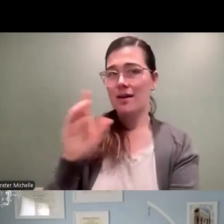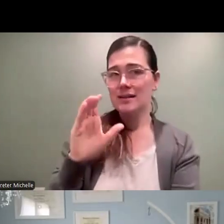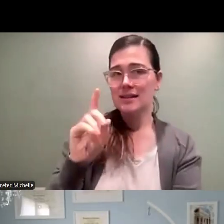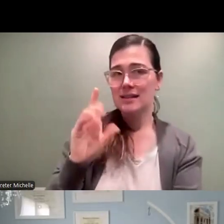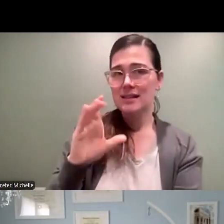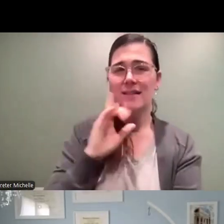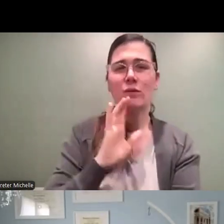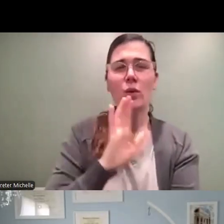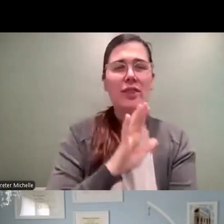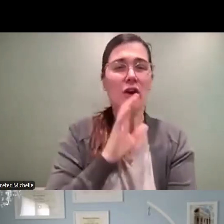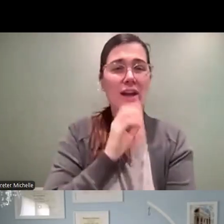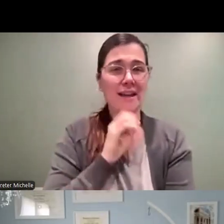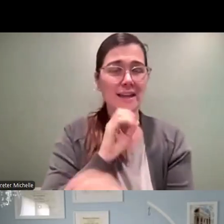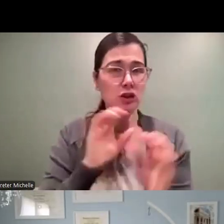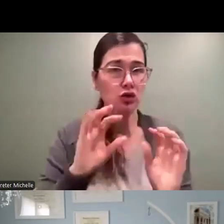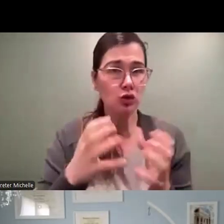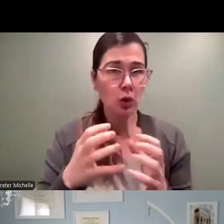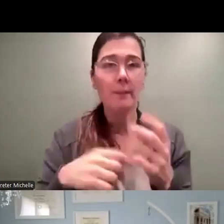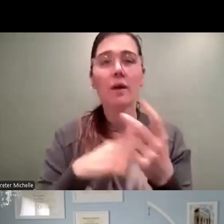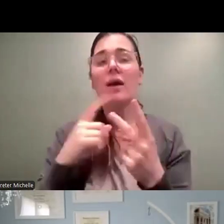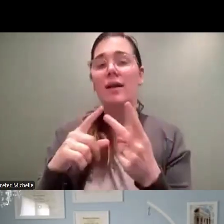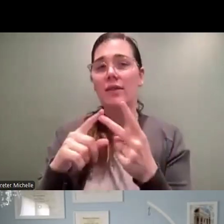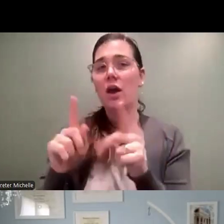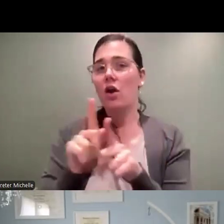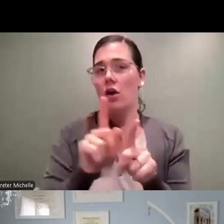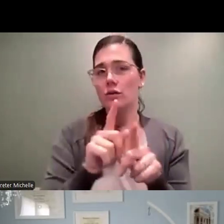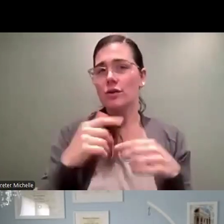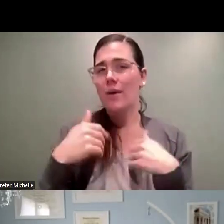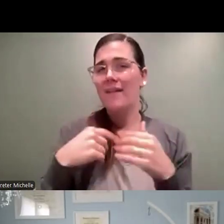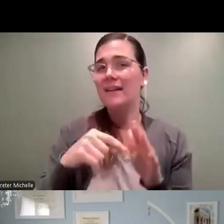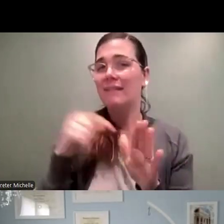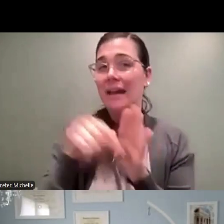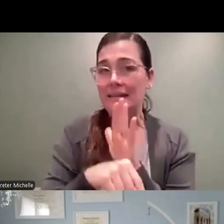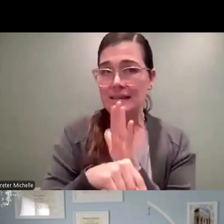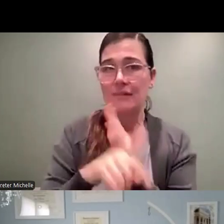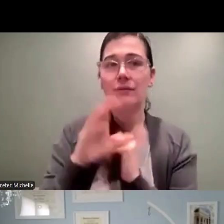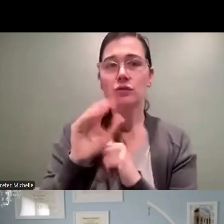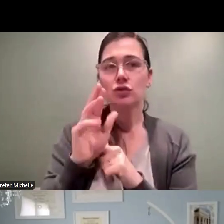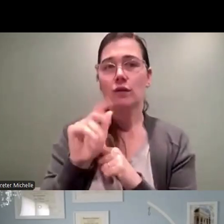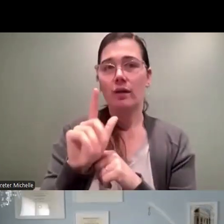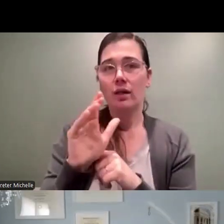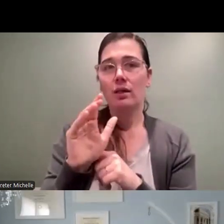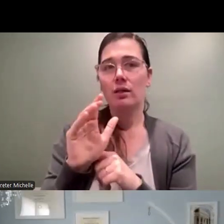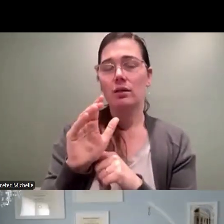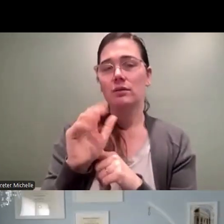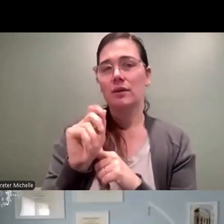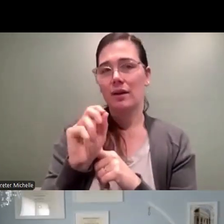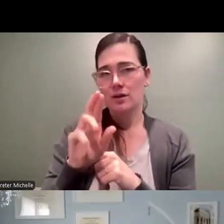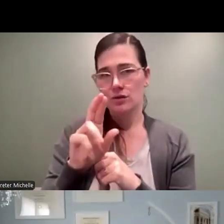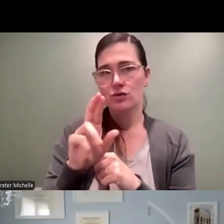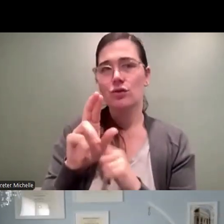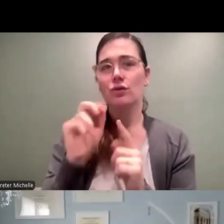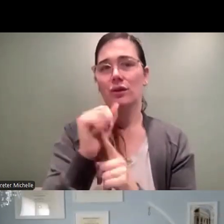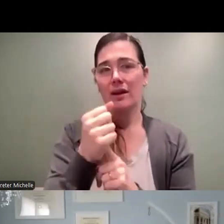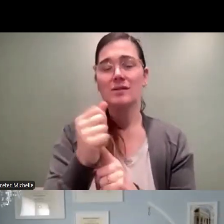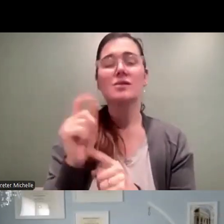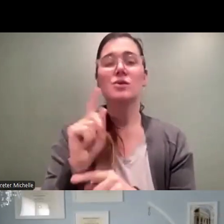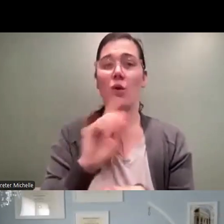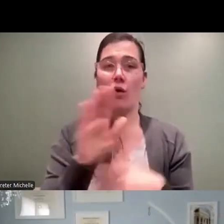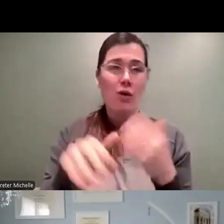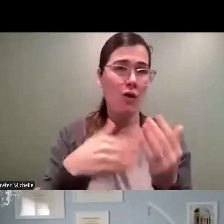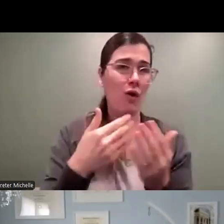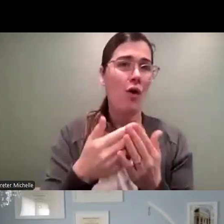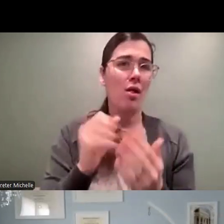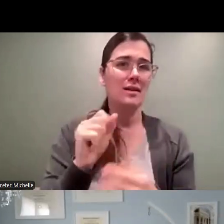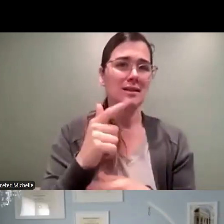group. And then we also have invasive cervical cancer cases where we send all of those regardless of age as well. So, Dr.